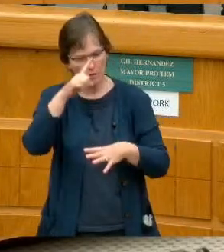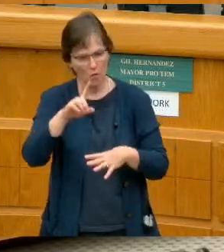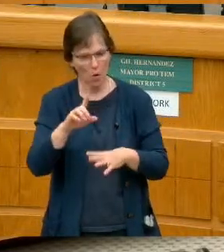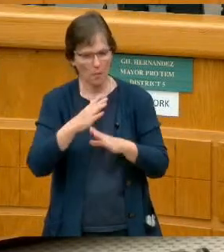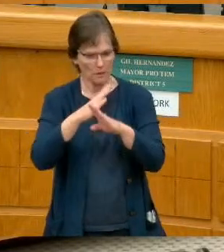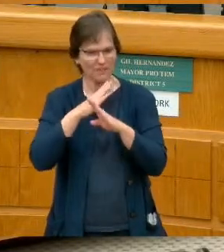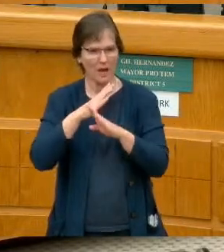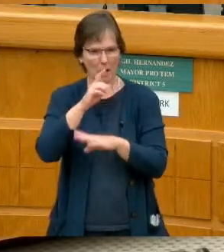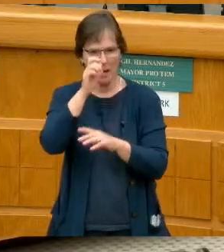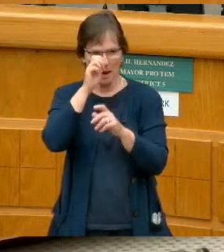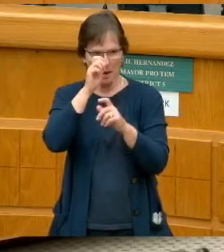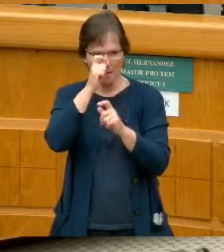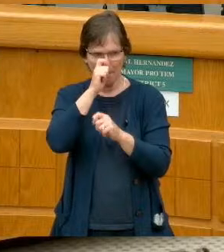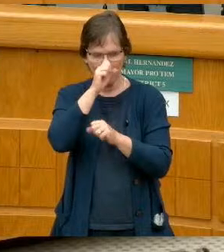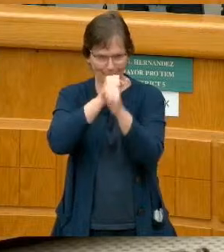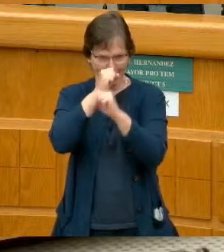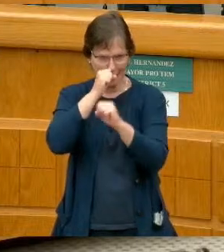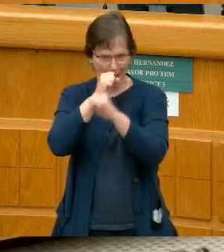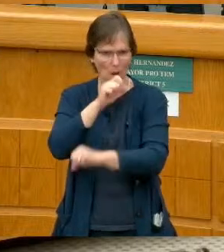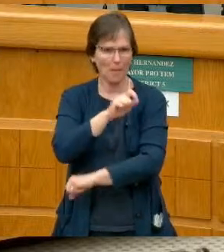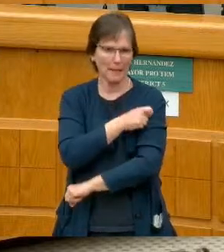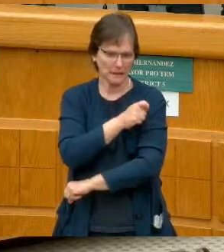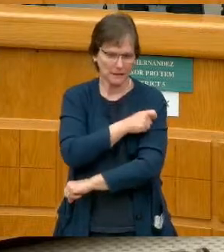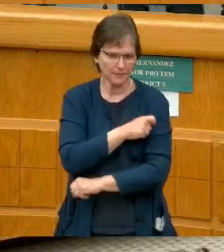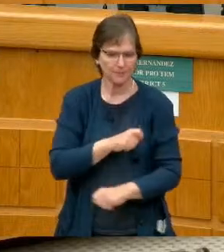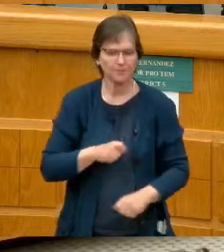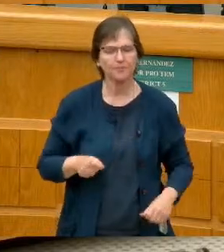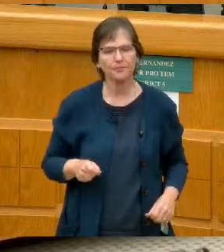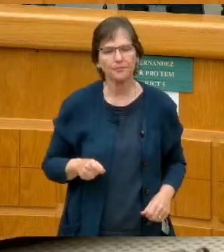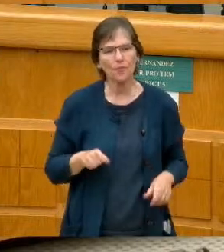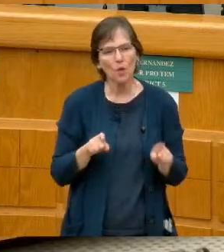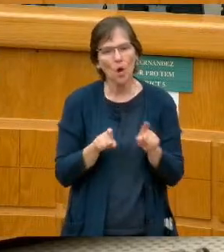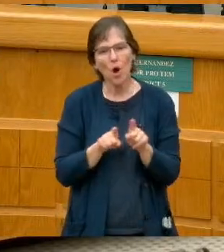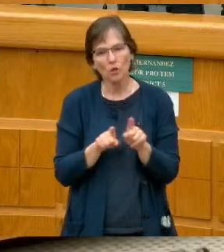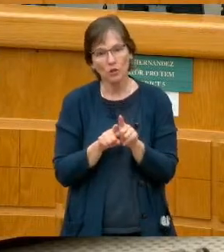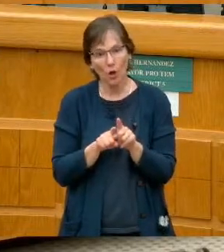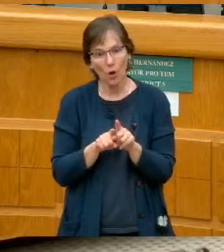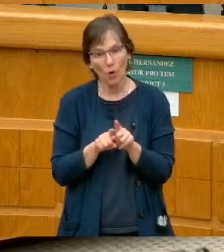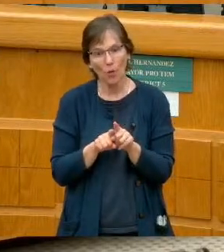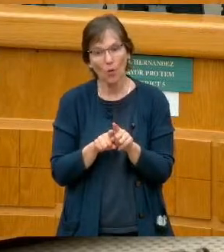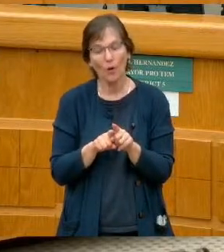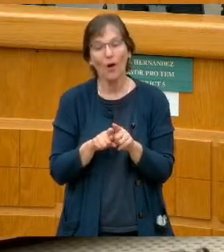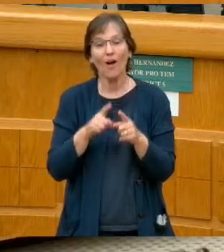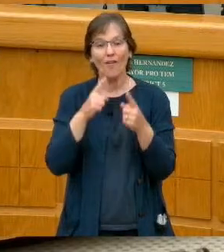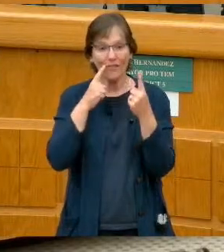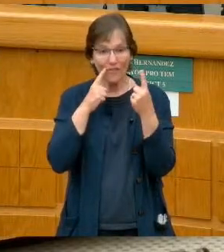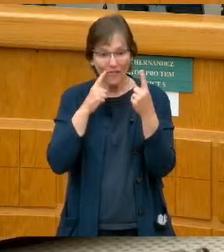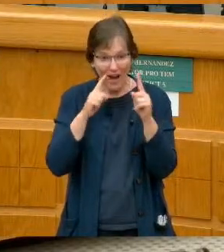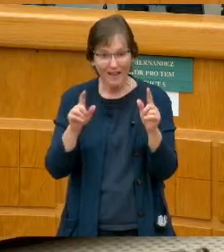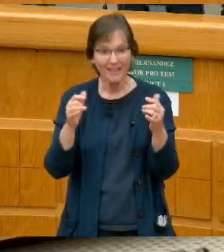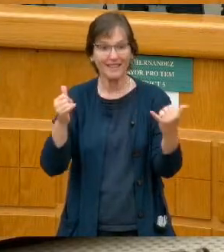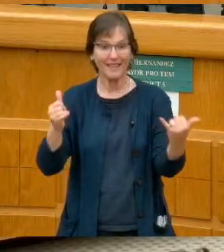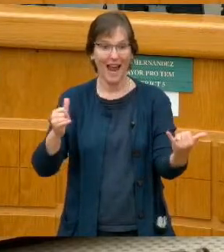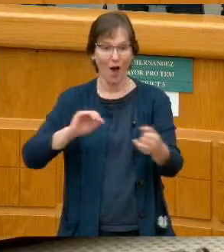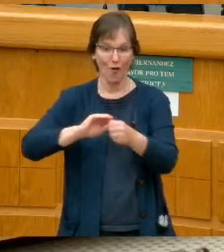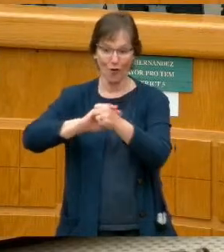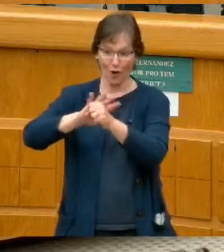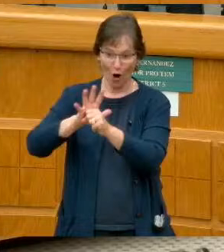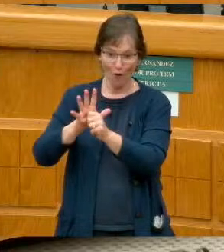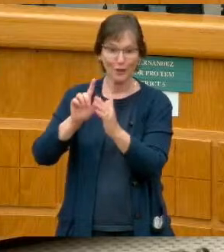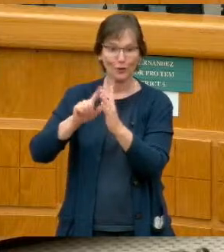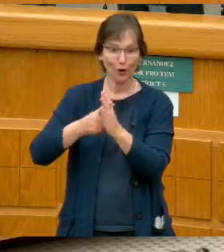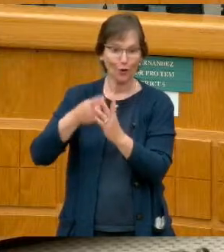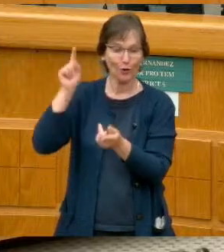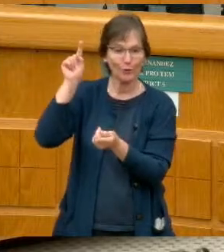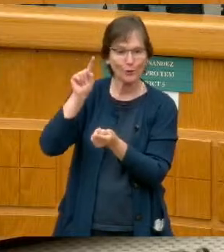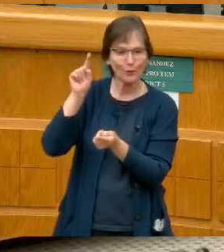news. City Manager Zanoni mentioned it as well. We're finally starting to see COVID cases decrease, not